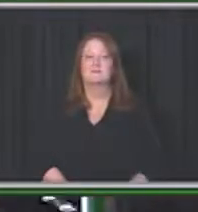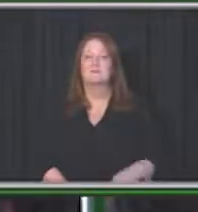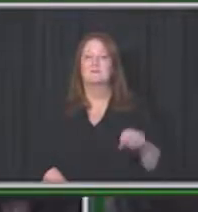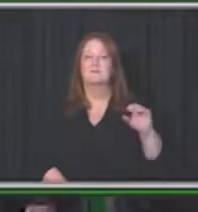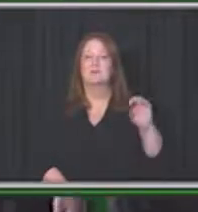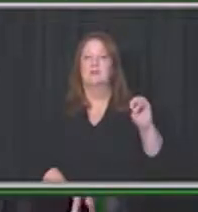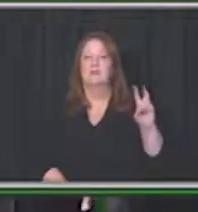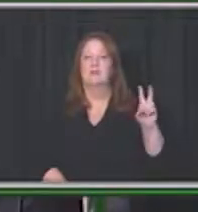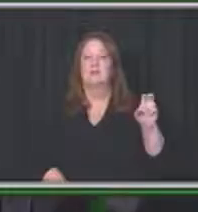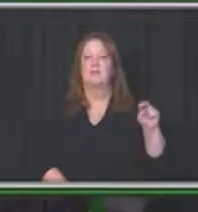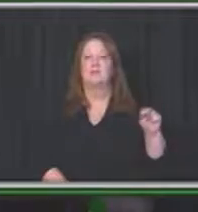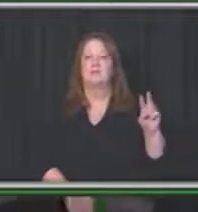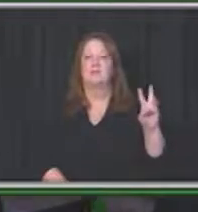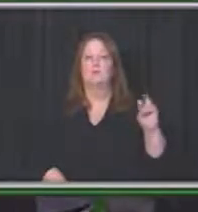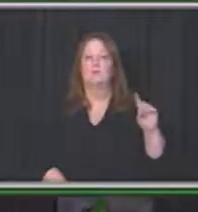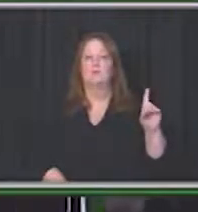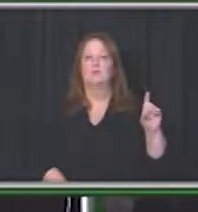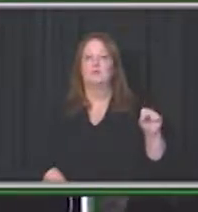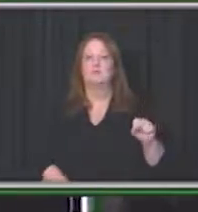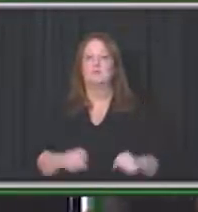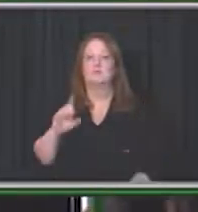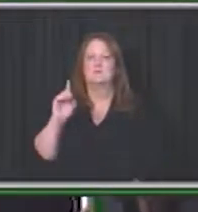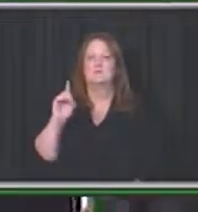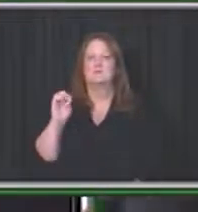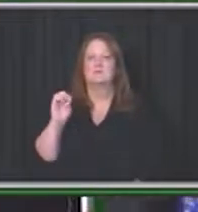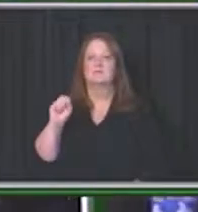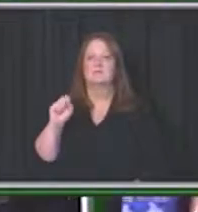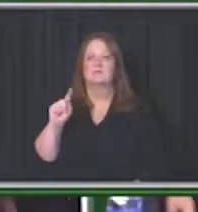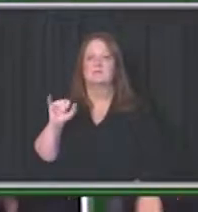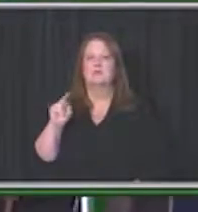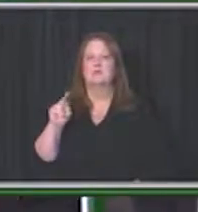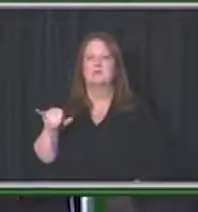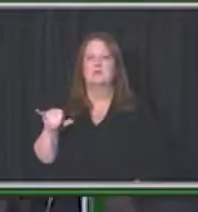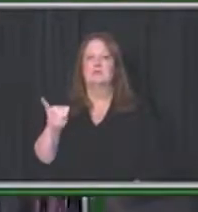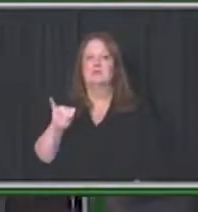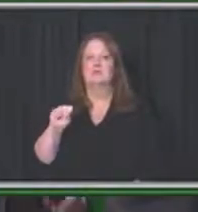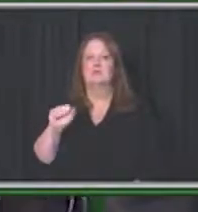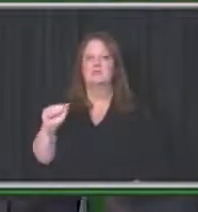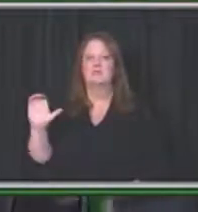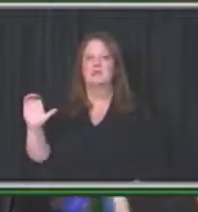Evan Woods. Destiny Isaac.